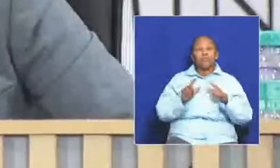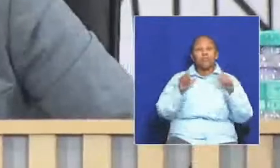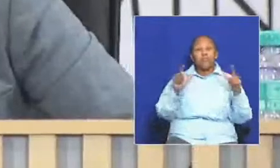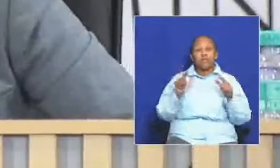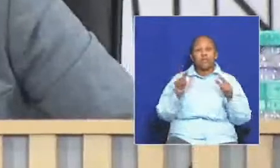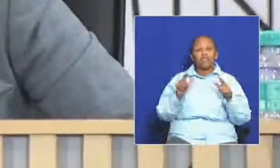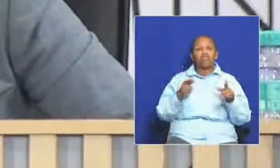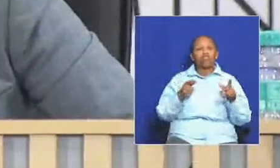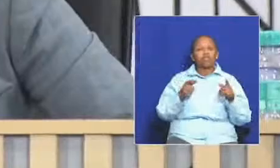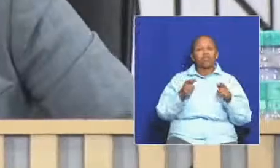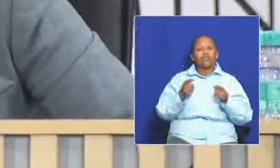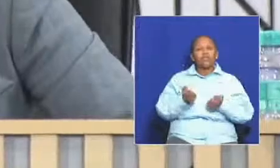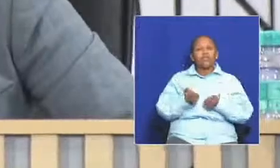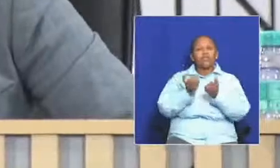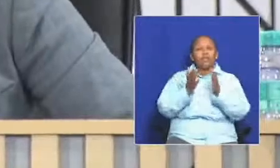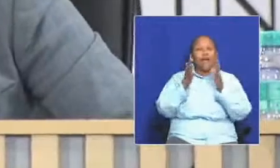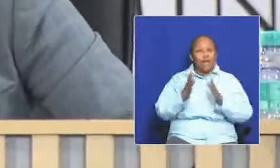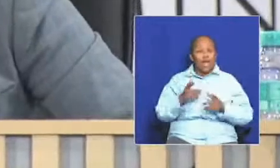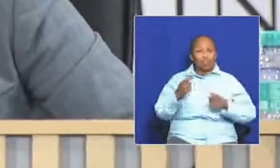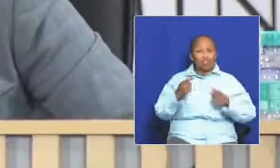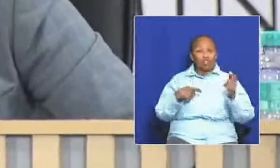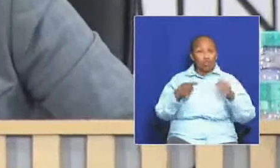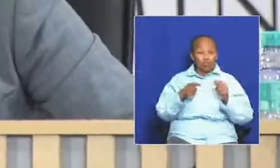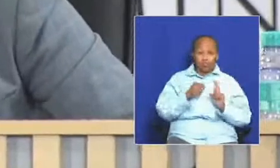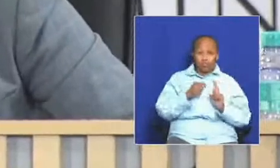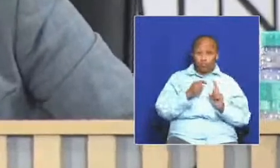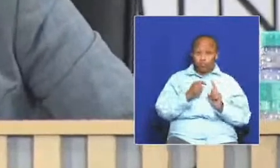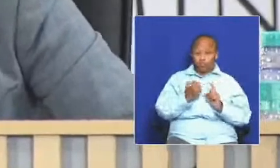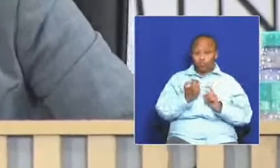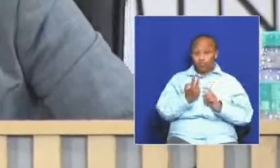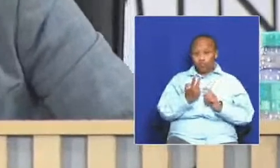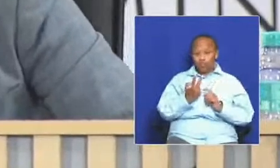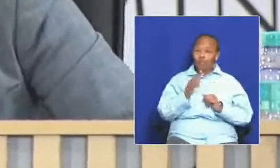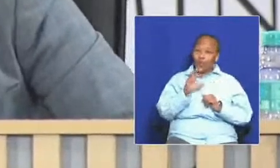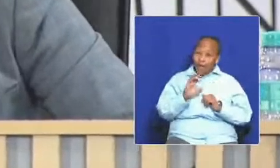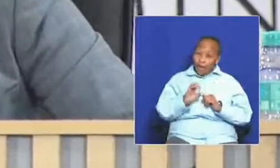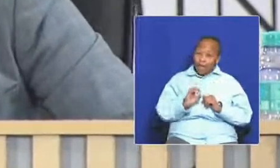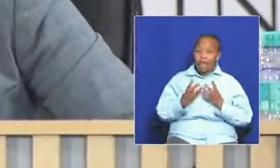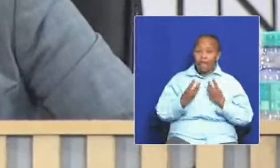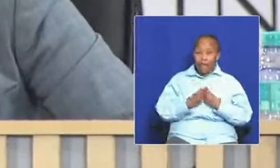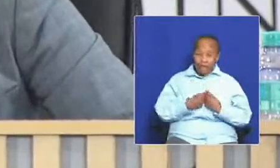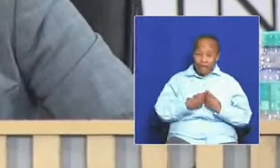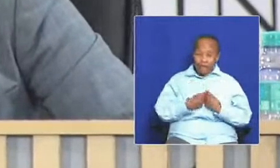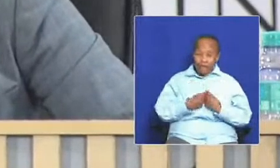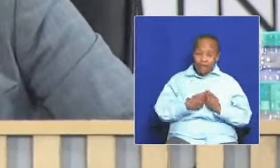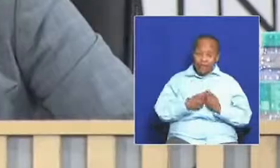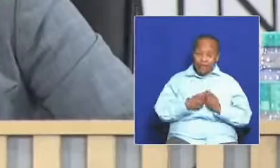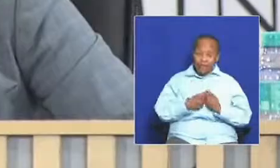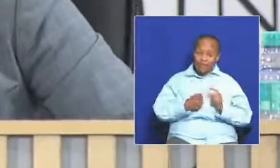established. One main supplier who owns 2 companies. Okay, so